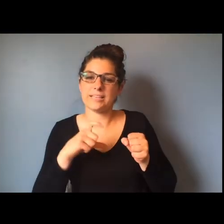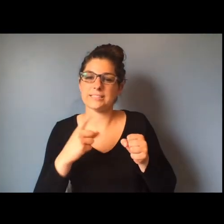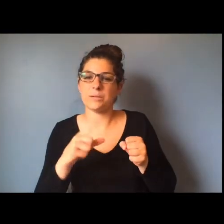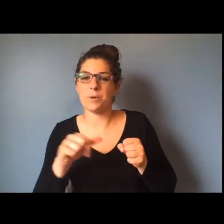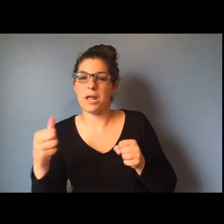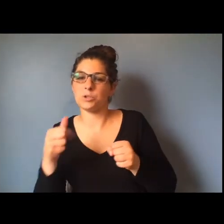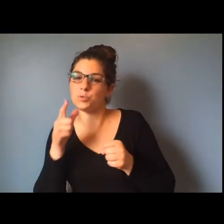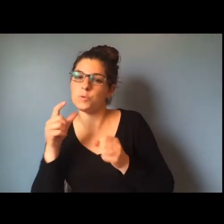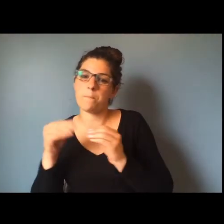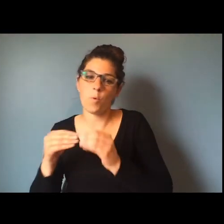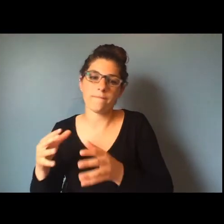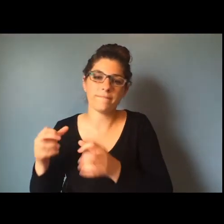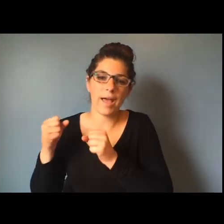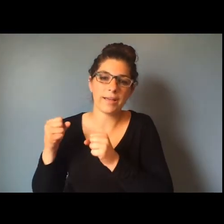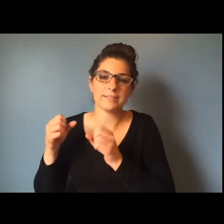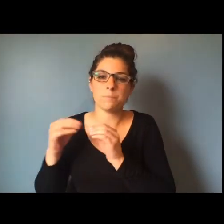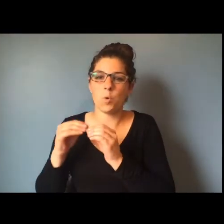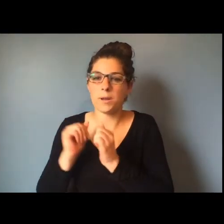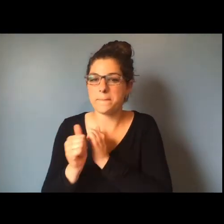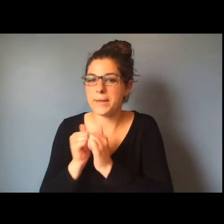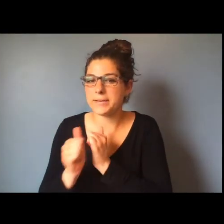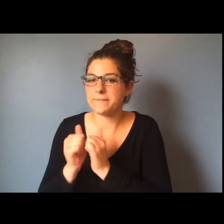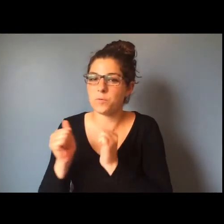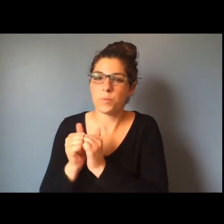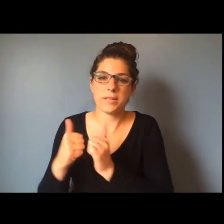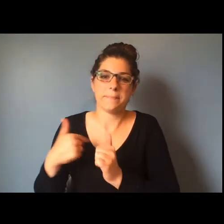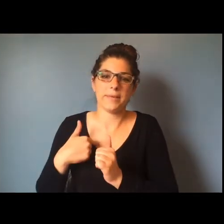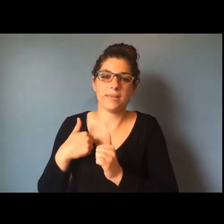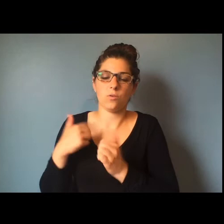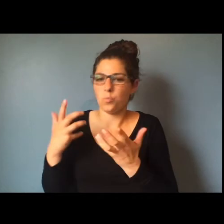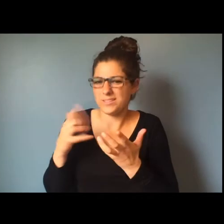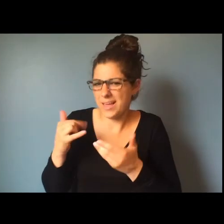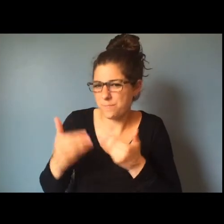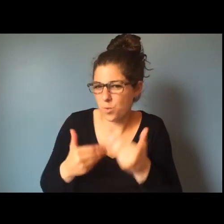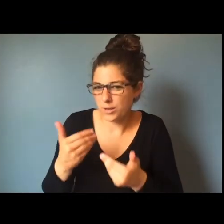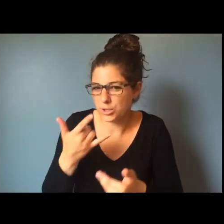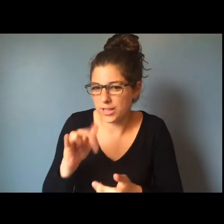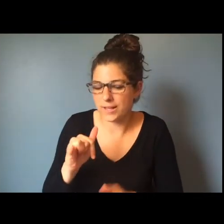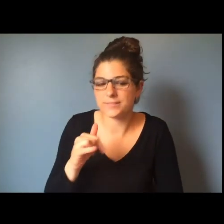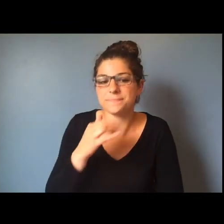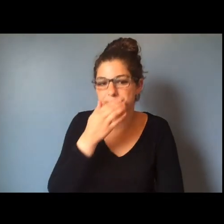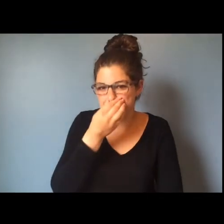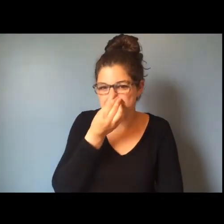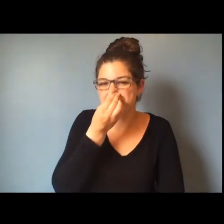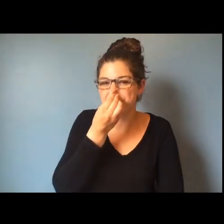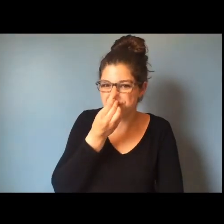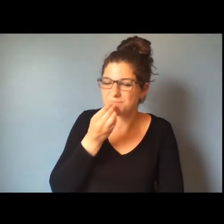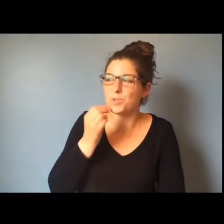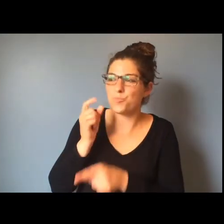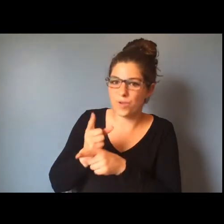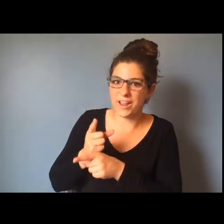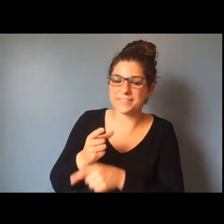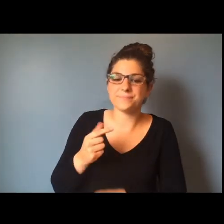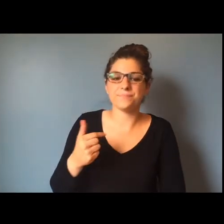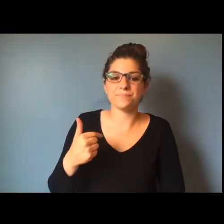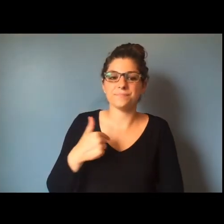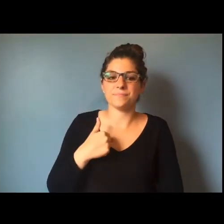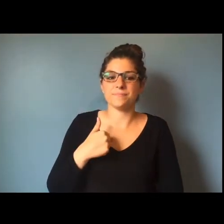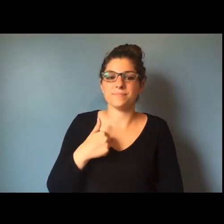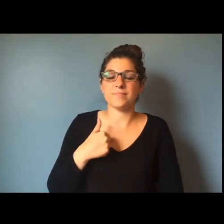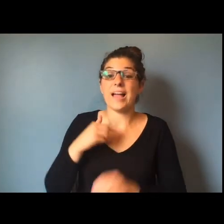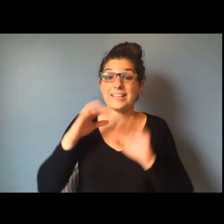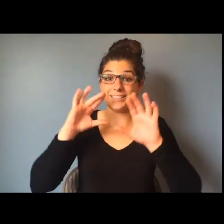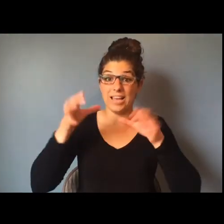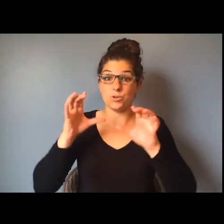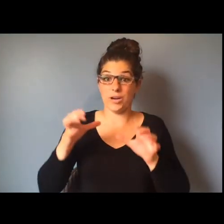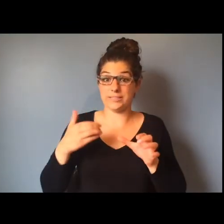quicker and more competitive with me? What's that process like? Right. So I categorize